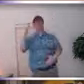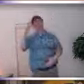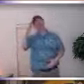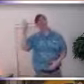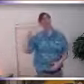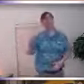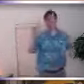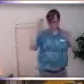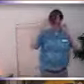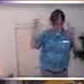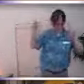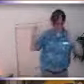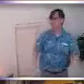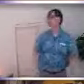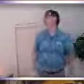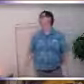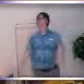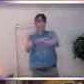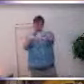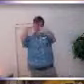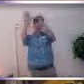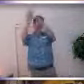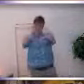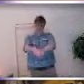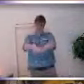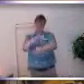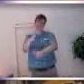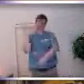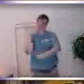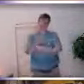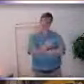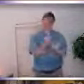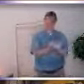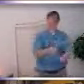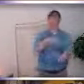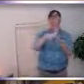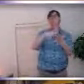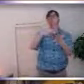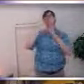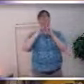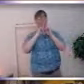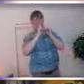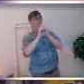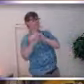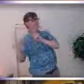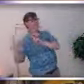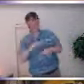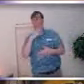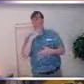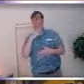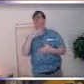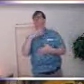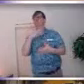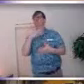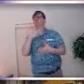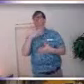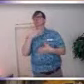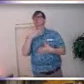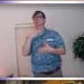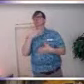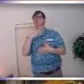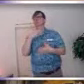our intention. So based on our intention, we are dictating the next thing that